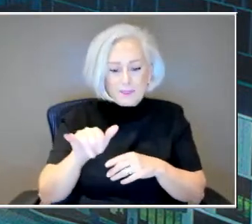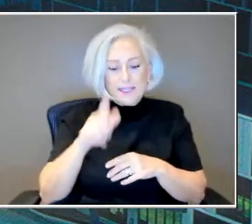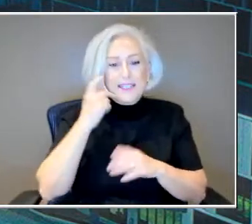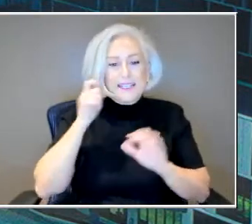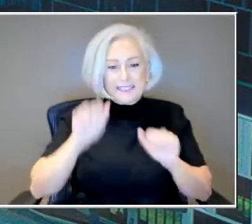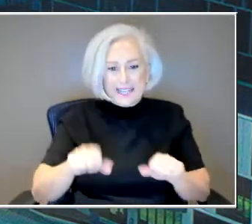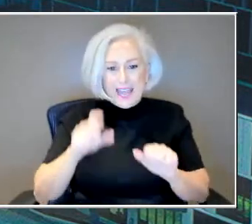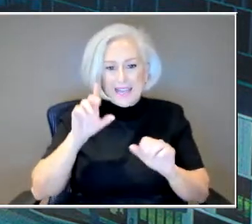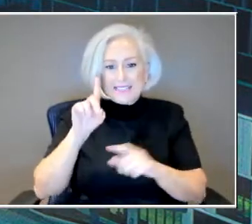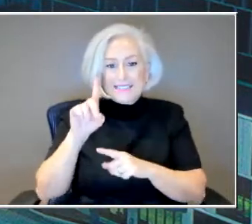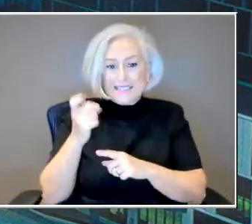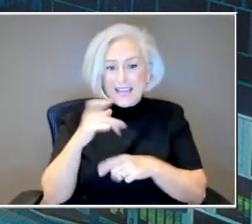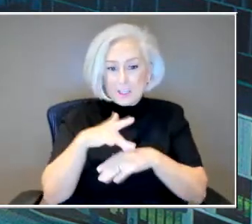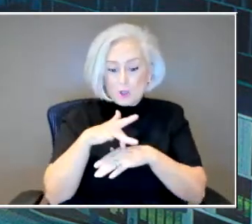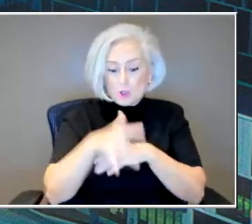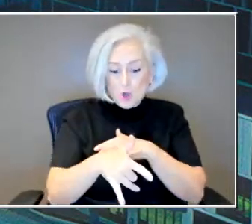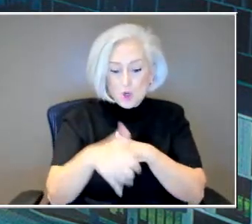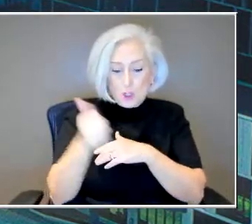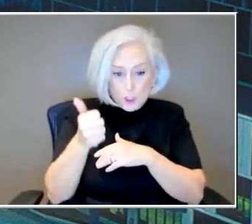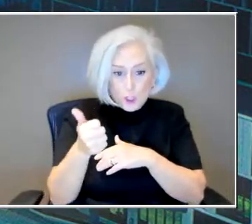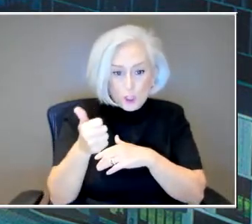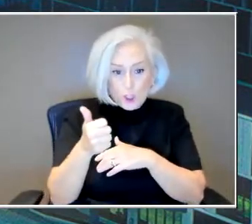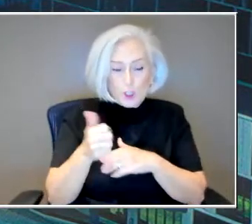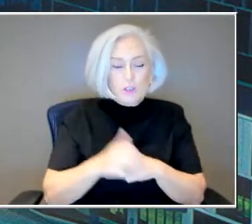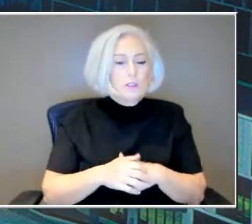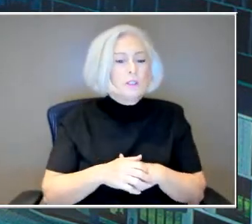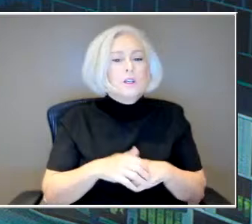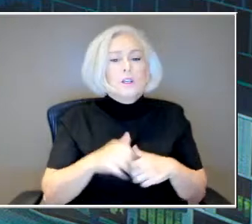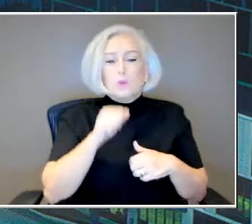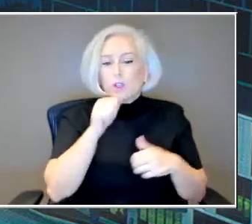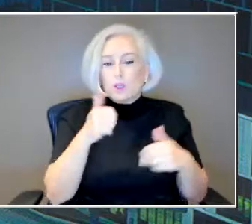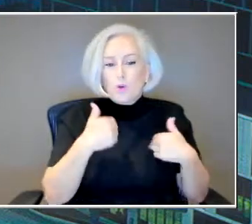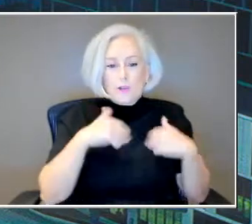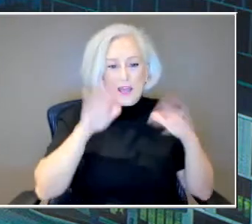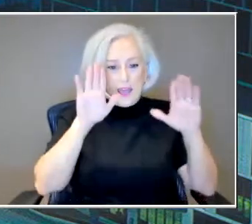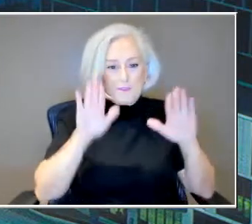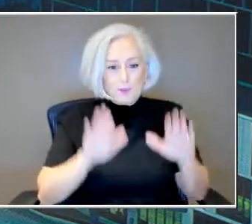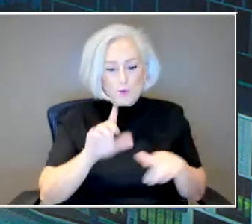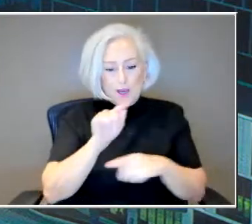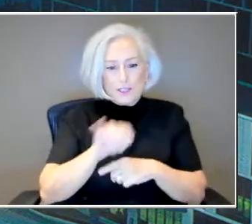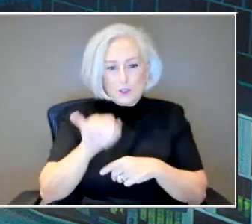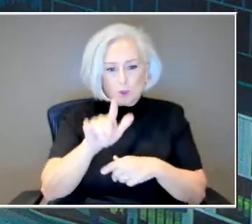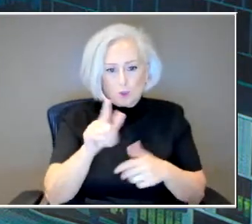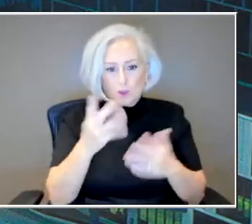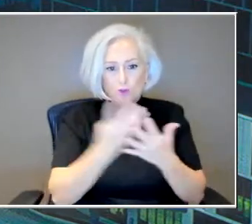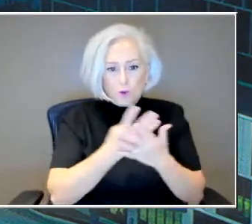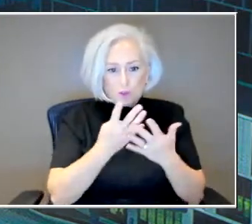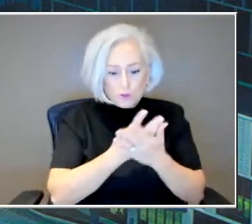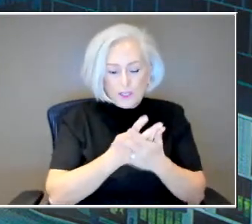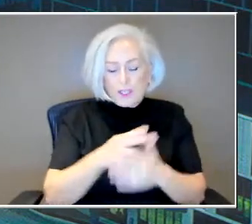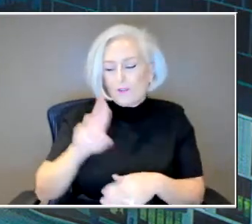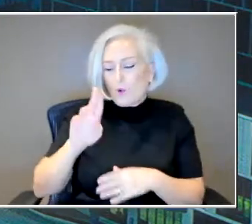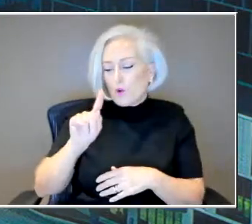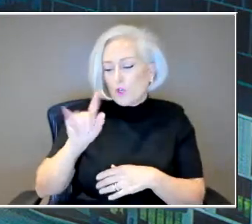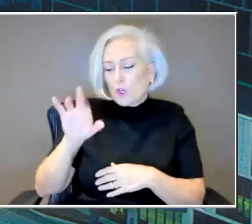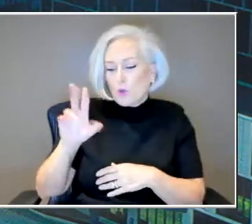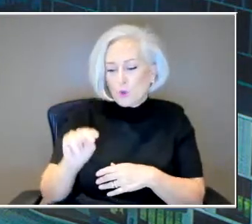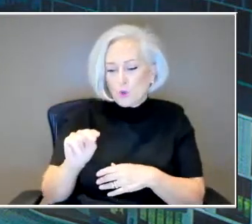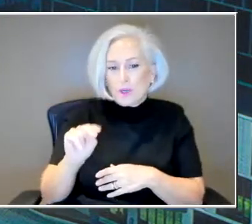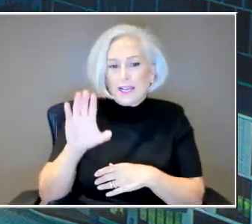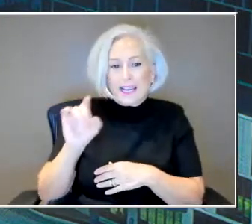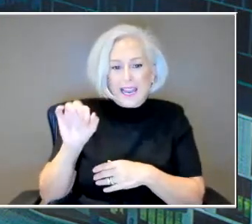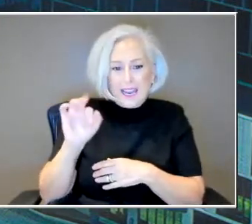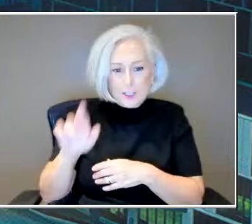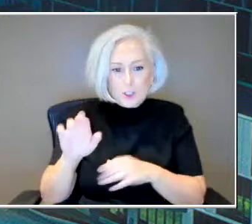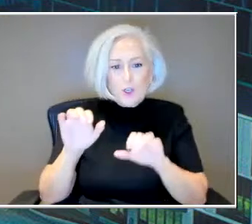And for some of the cancers where we don't have great tools of screening, like ovarian cancer, even uterine cancer, where we can do prophylactic